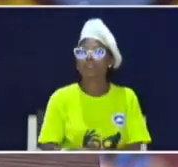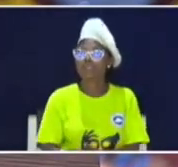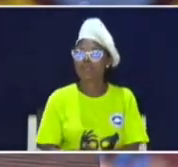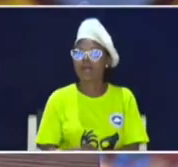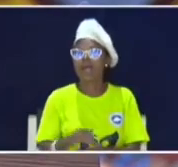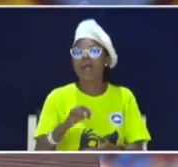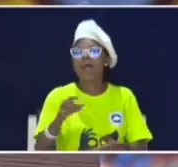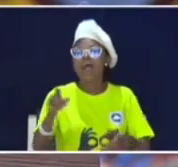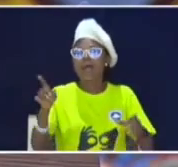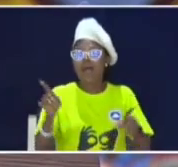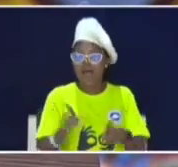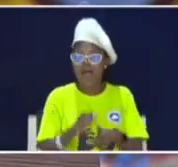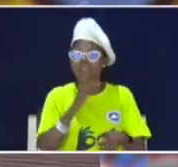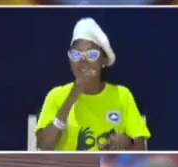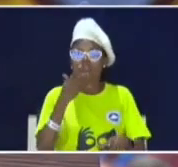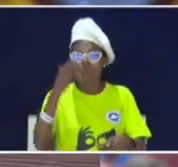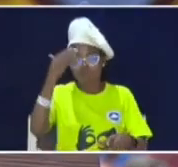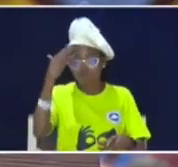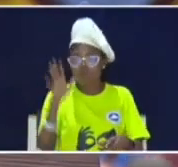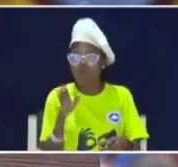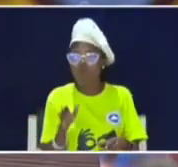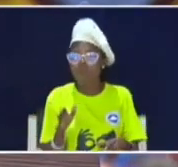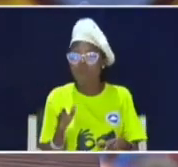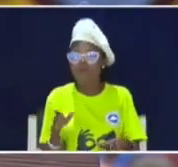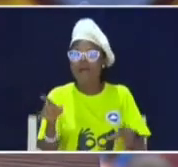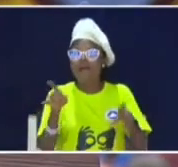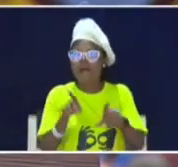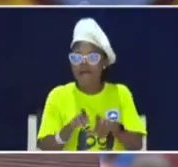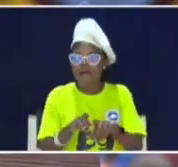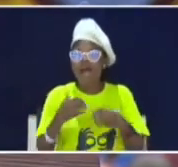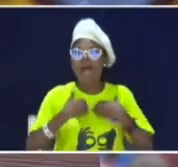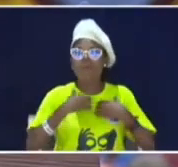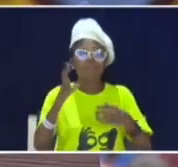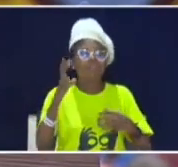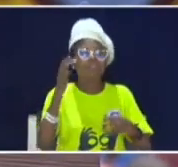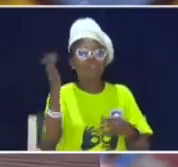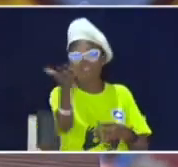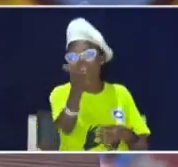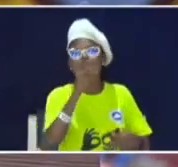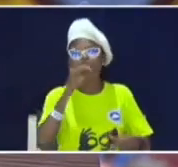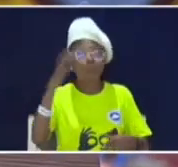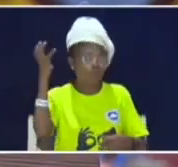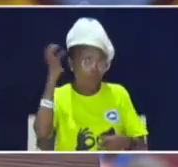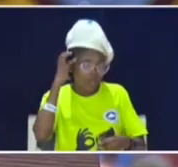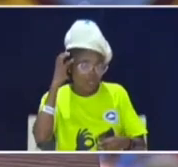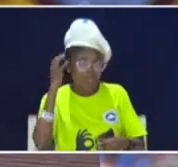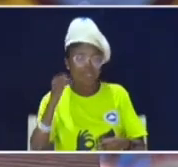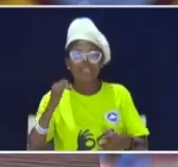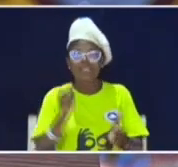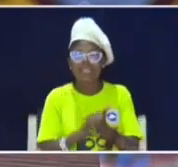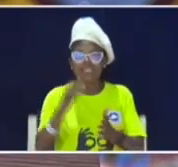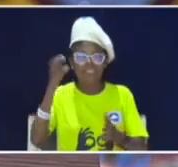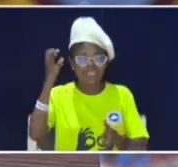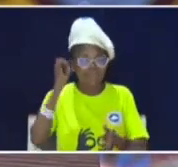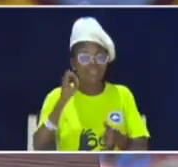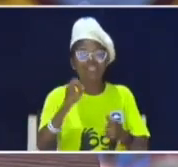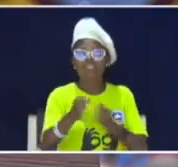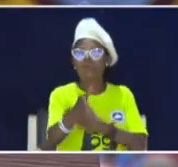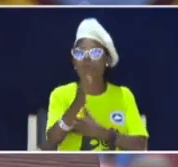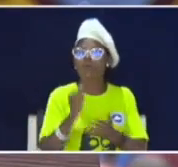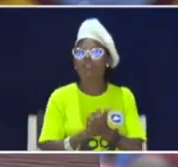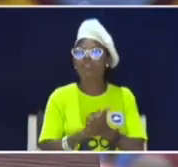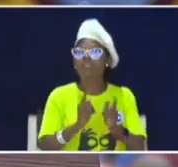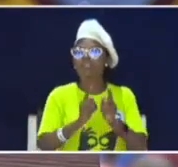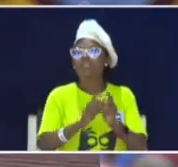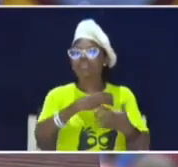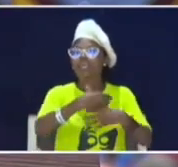39. Hast thou not known? Hast thou not heard? That the everlasting God, the Lord, the creator